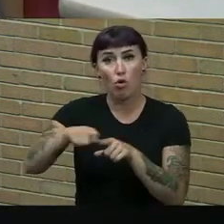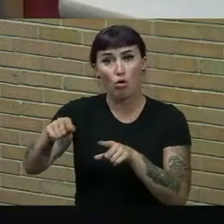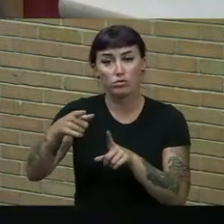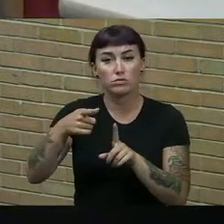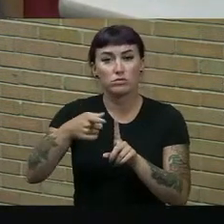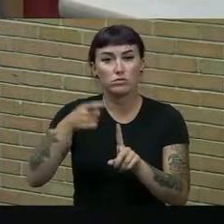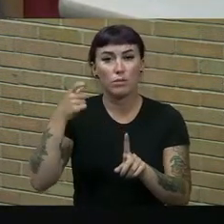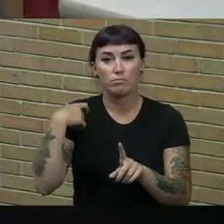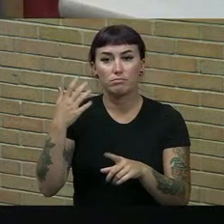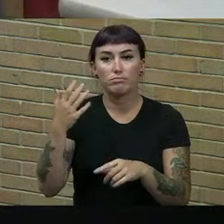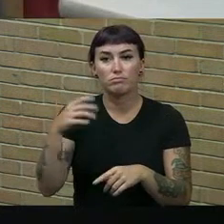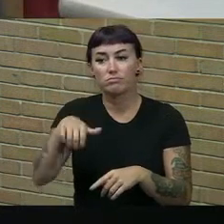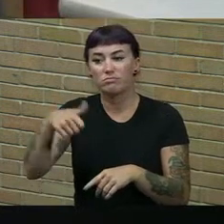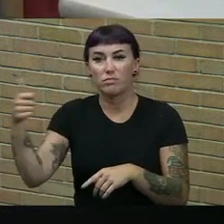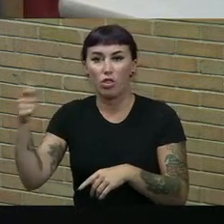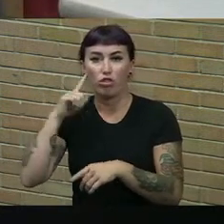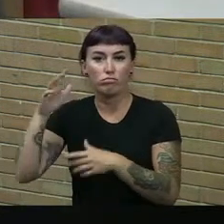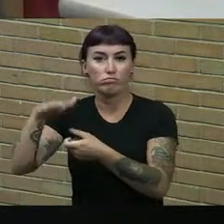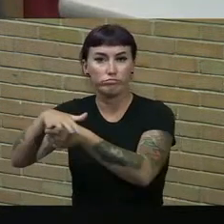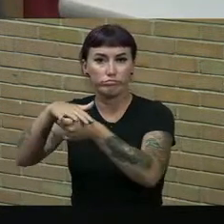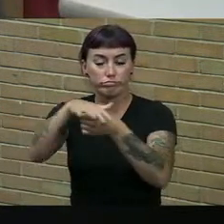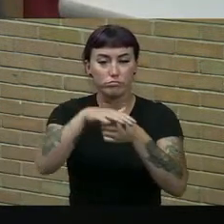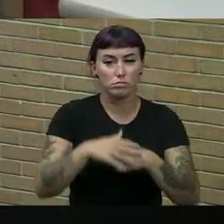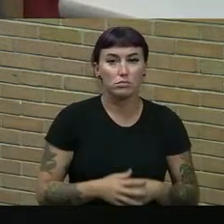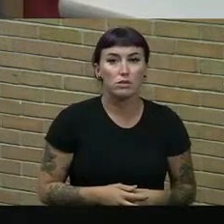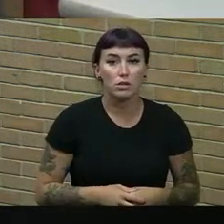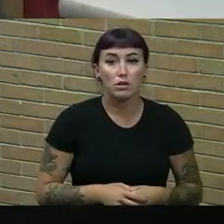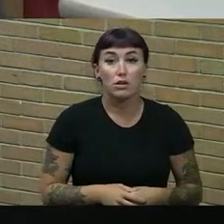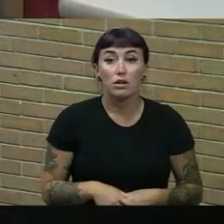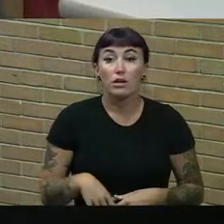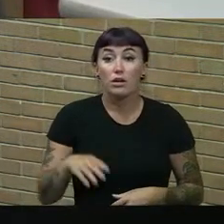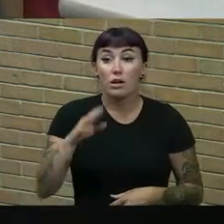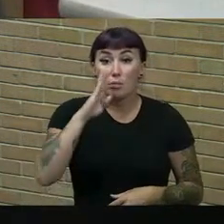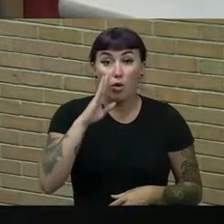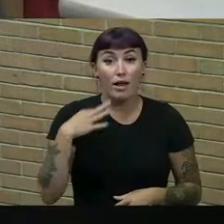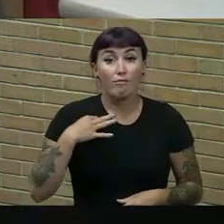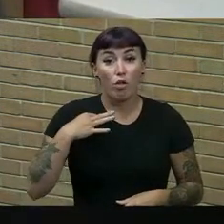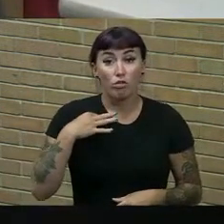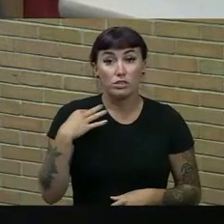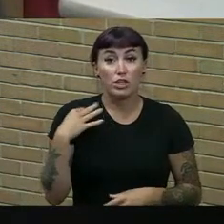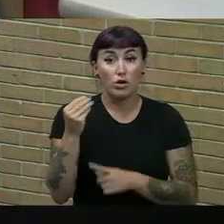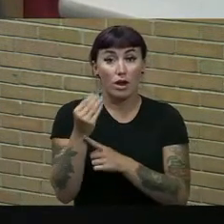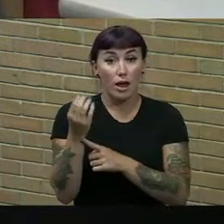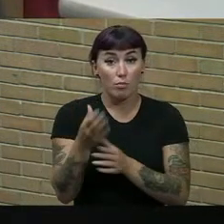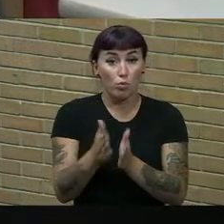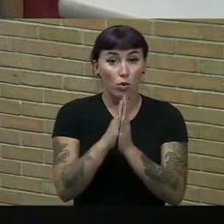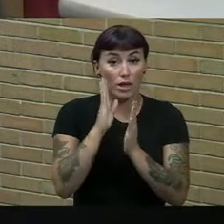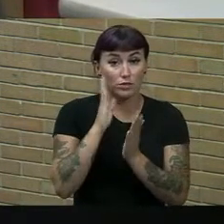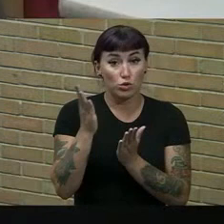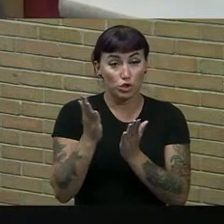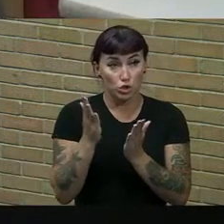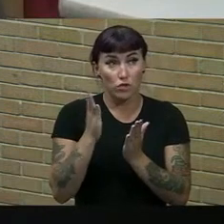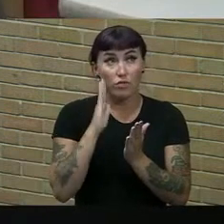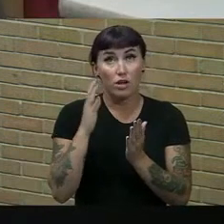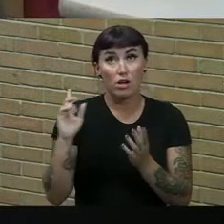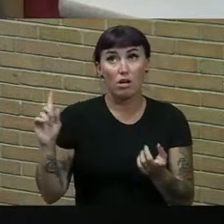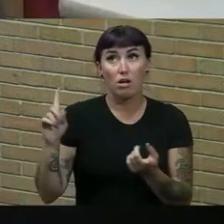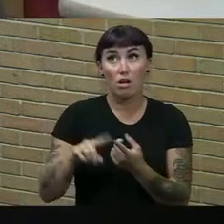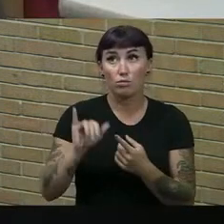mutual aid. Total Brighton volunteer ambulance requests for services this year up to June 1,